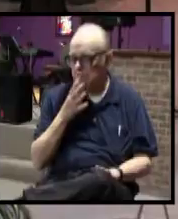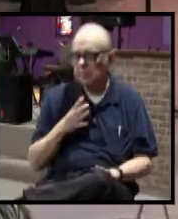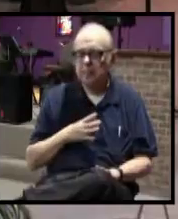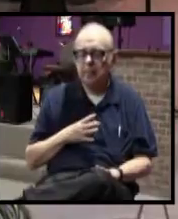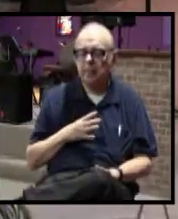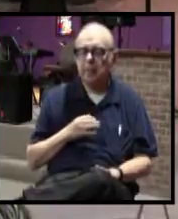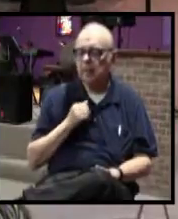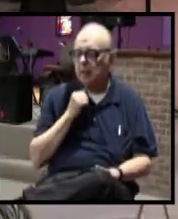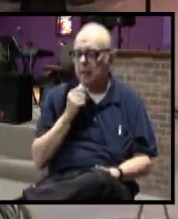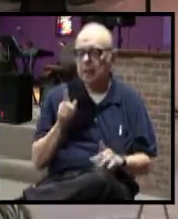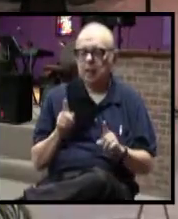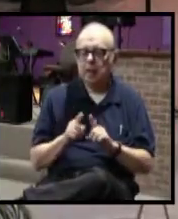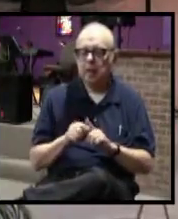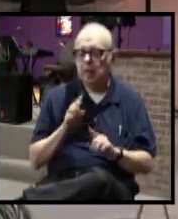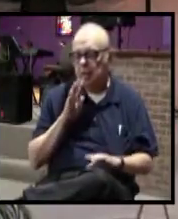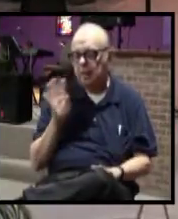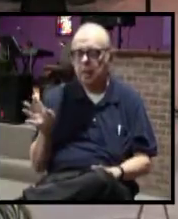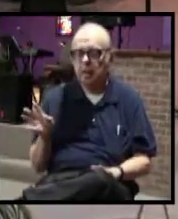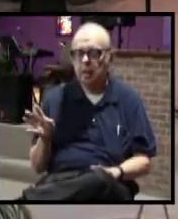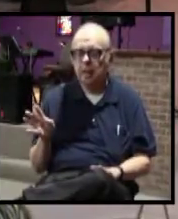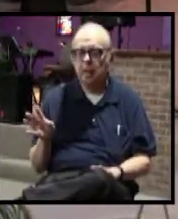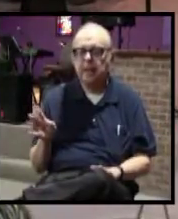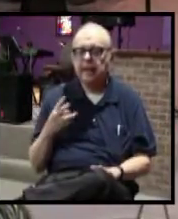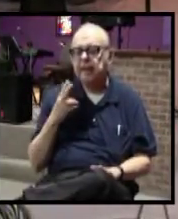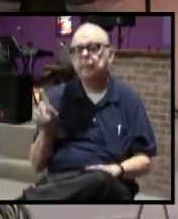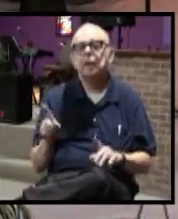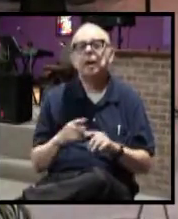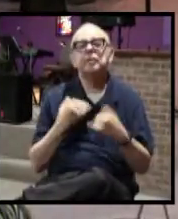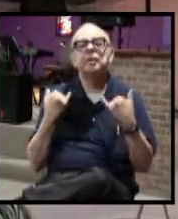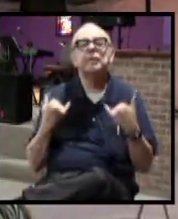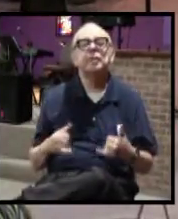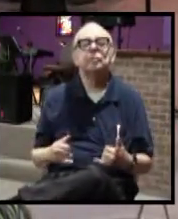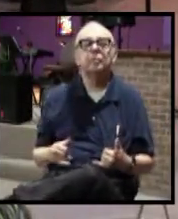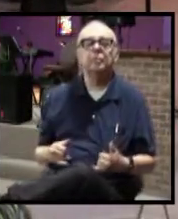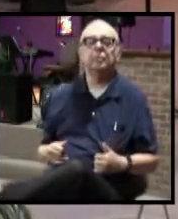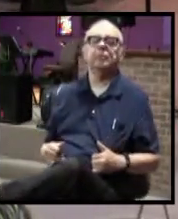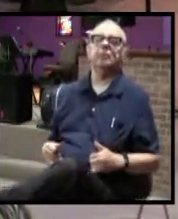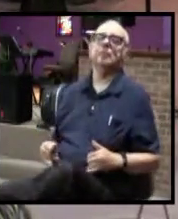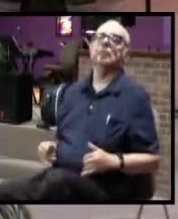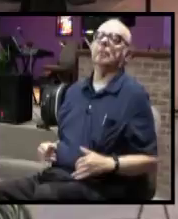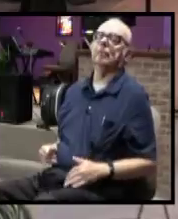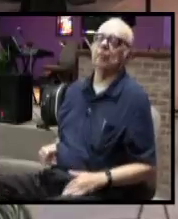But when he saw her, he saw her not as ignored, but he saw her as an individual.